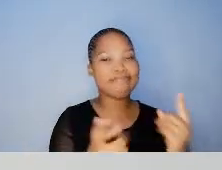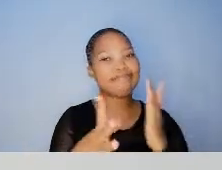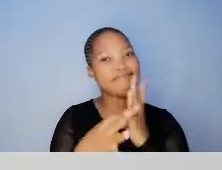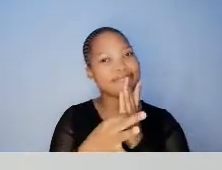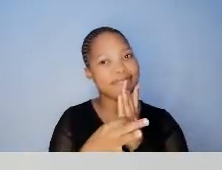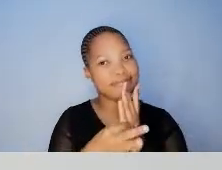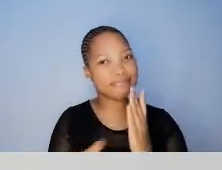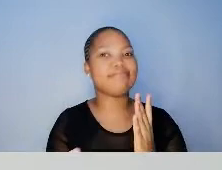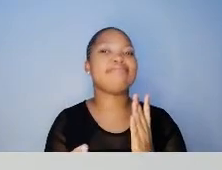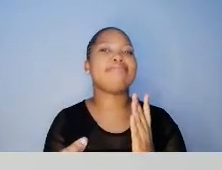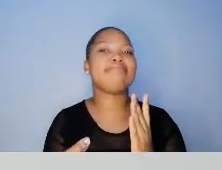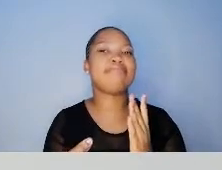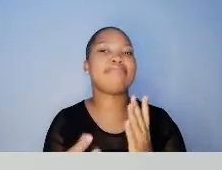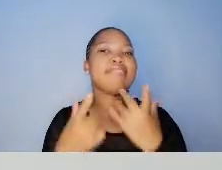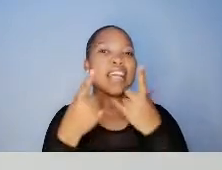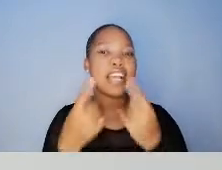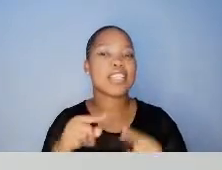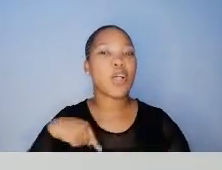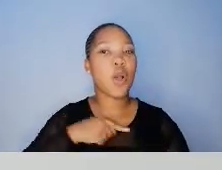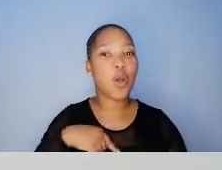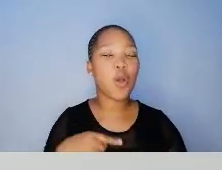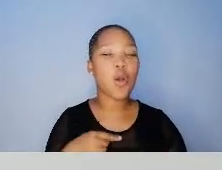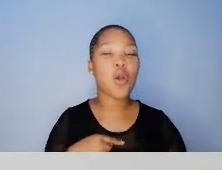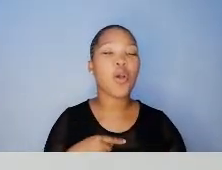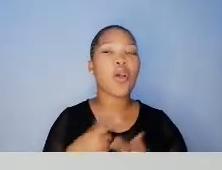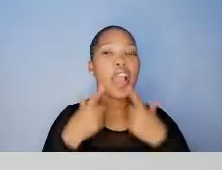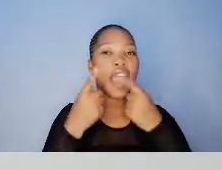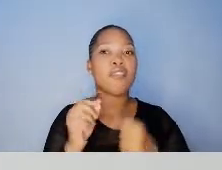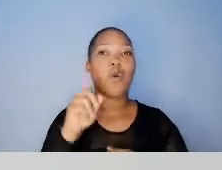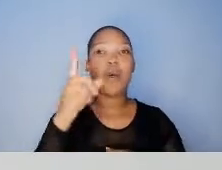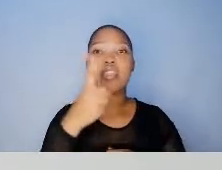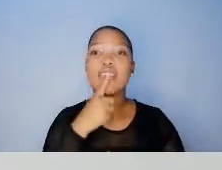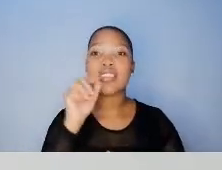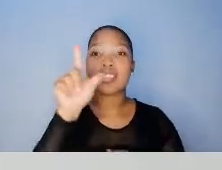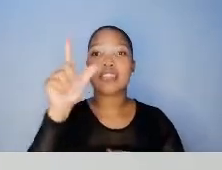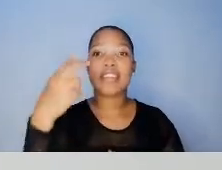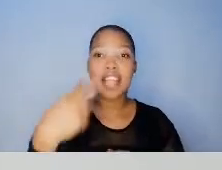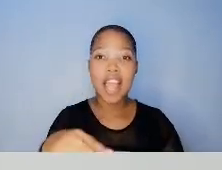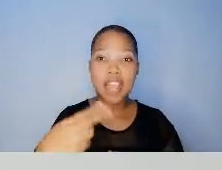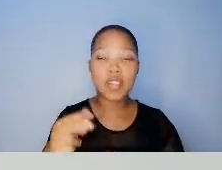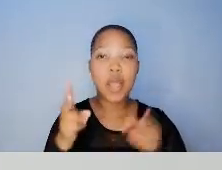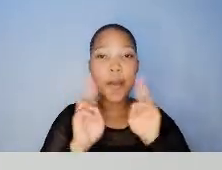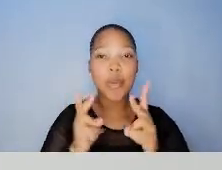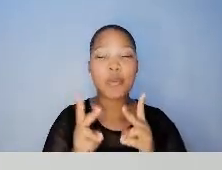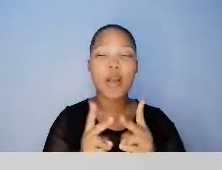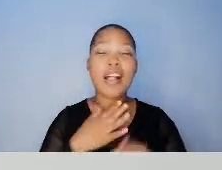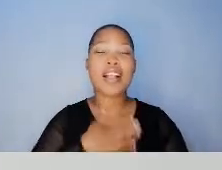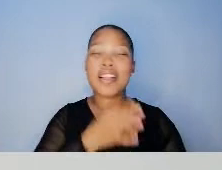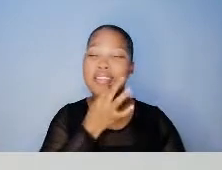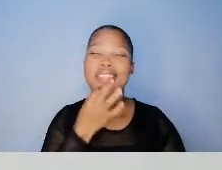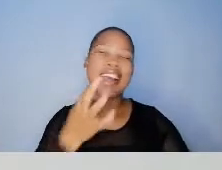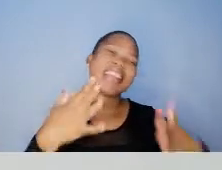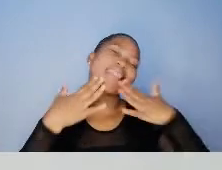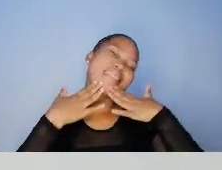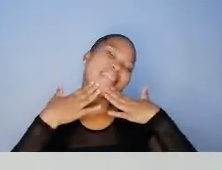has subscribed and made us to have 1,700 subbies, I would just love to